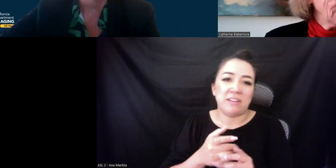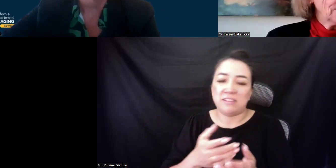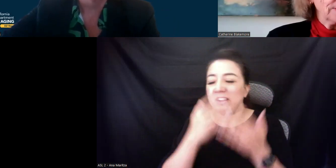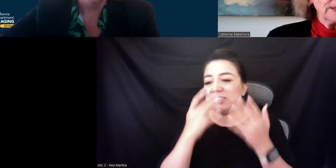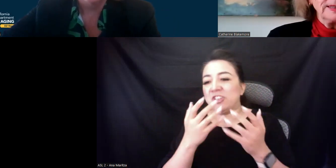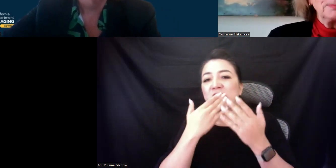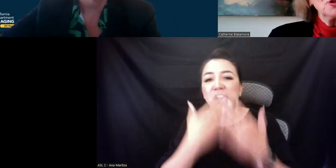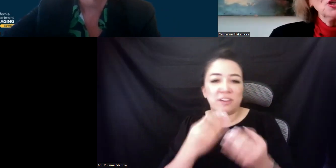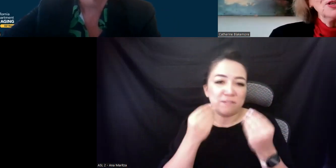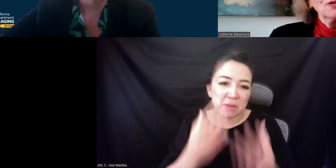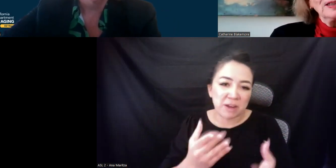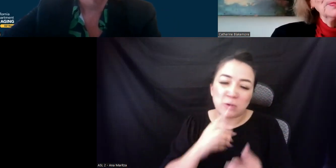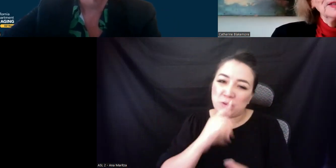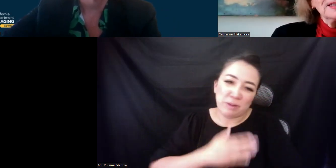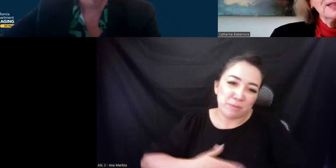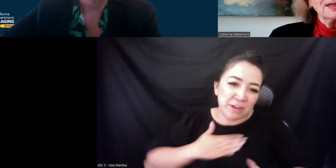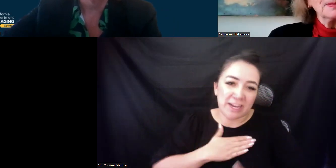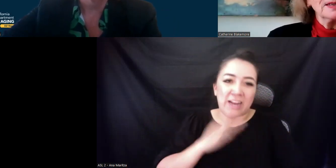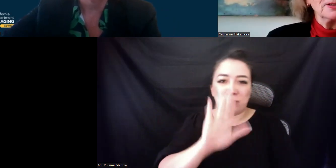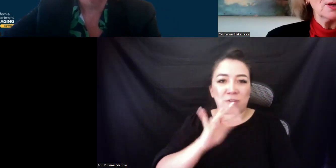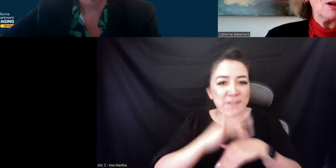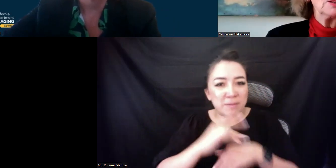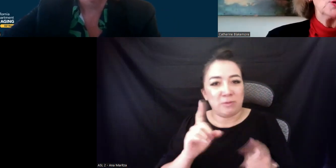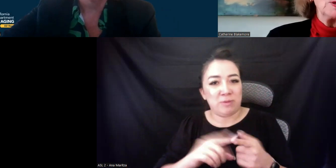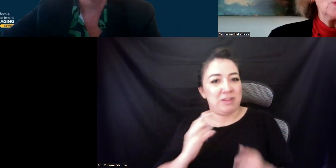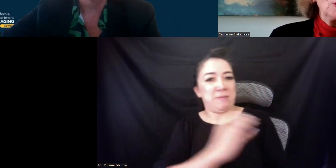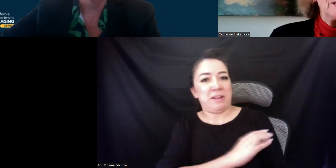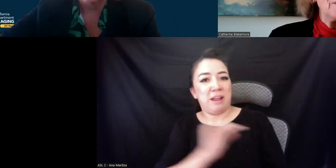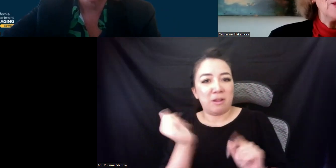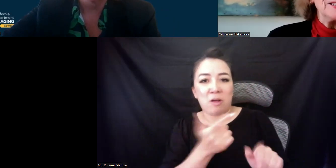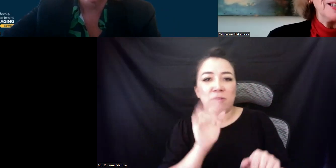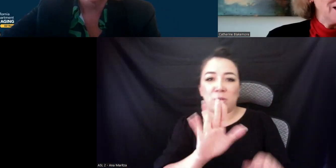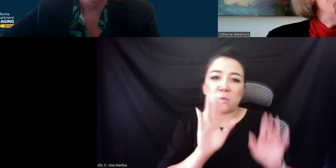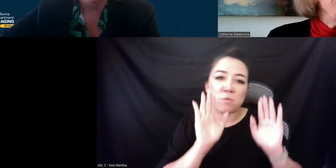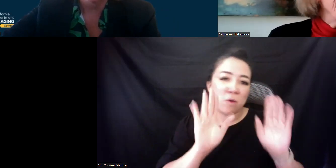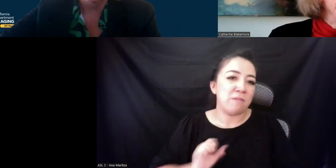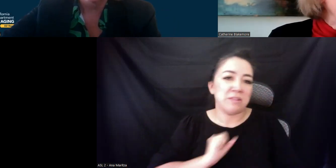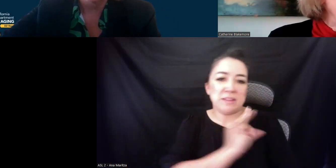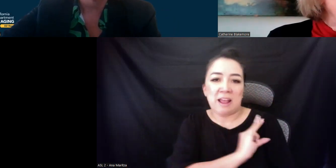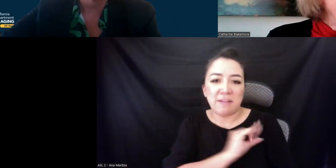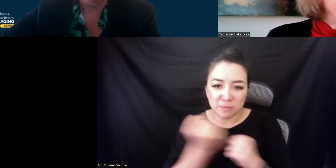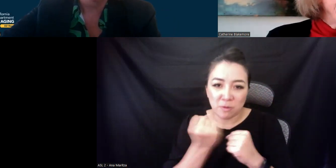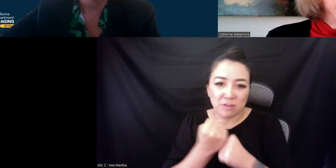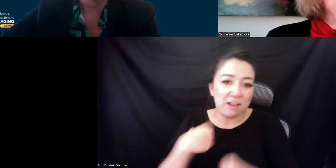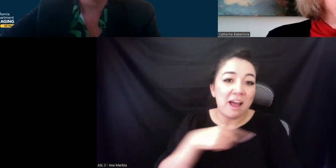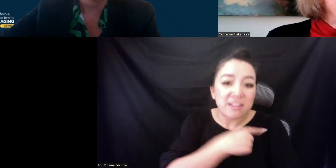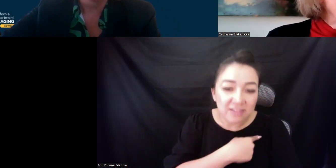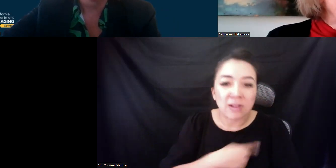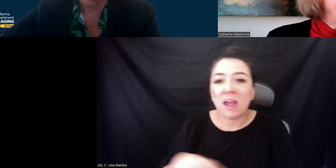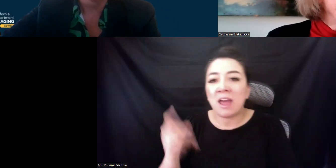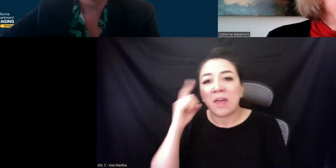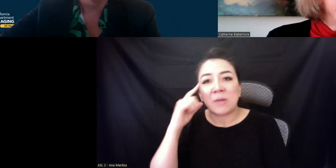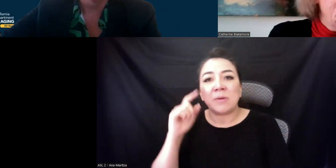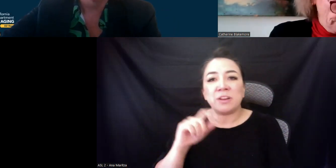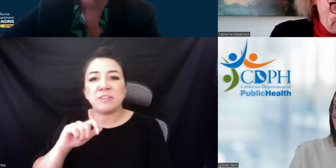And we really appreciate your availability to the committee and all of your wonderful staff that supports us. So I think we're going to